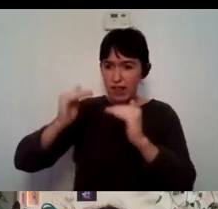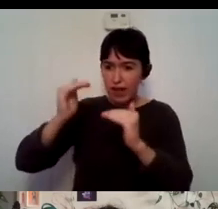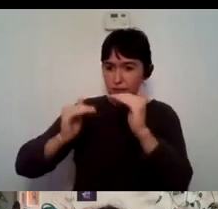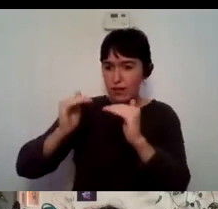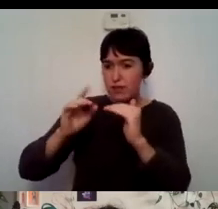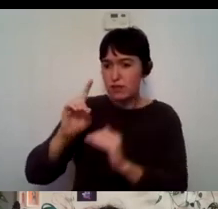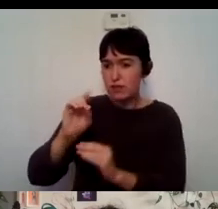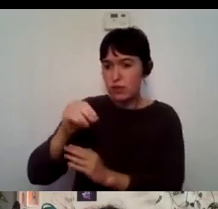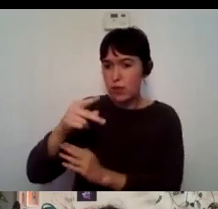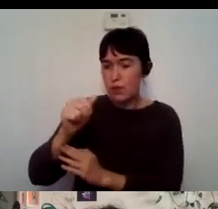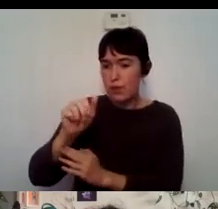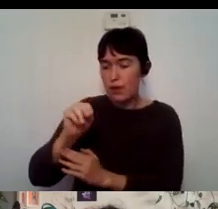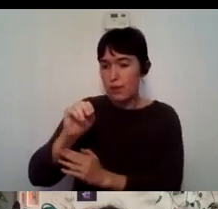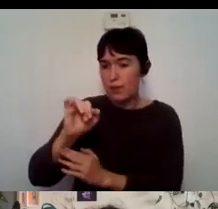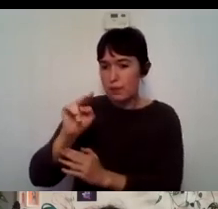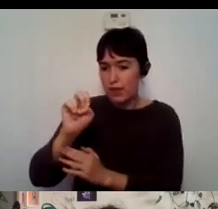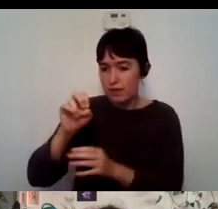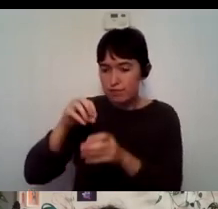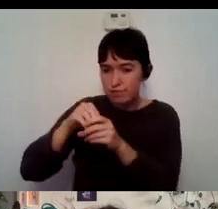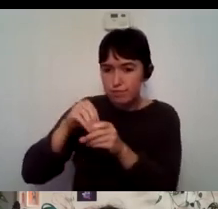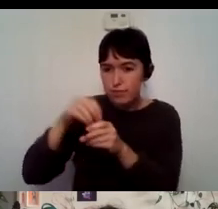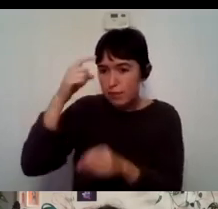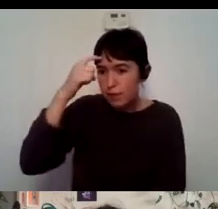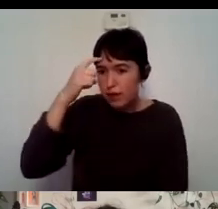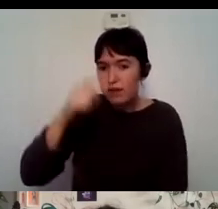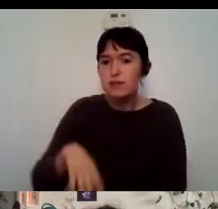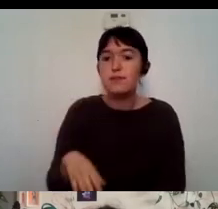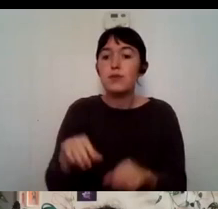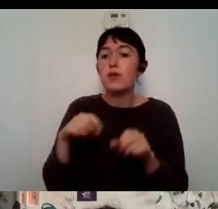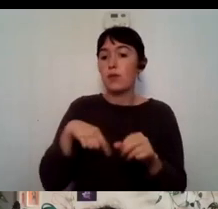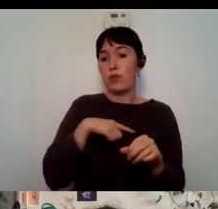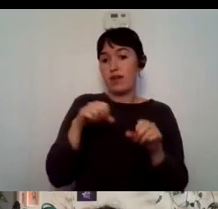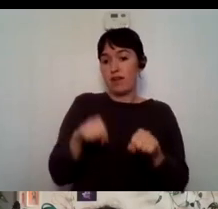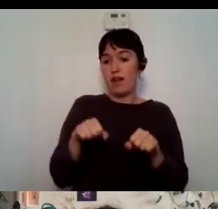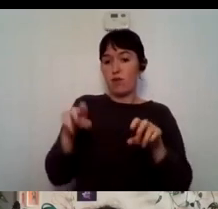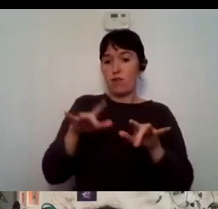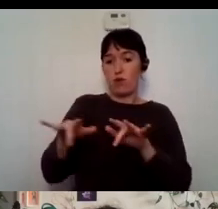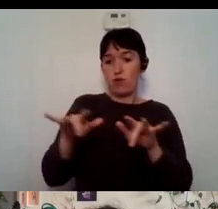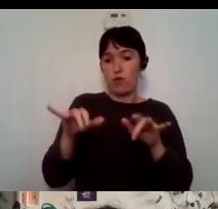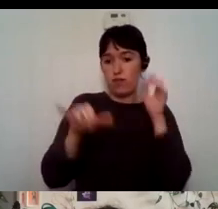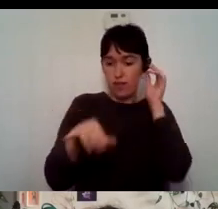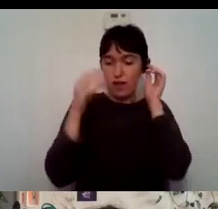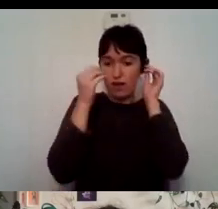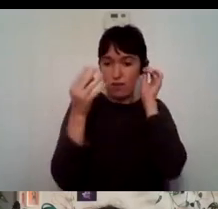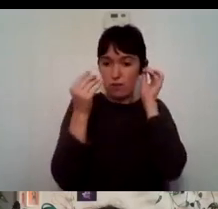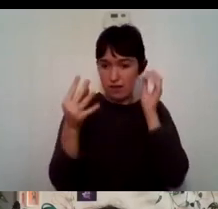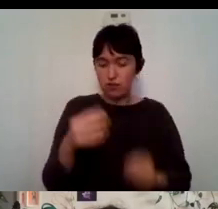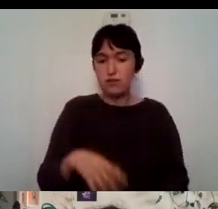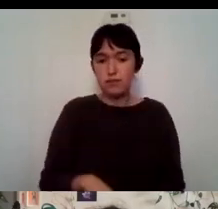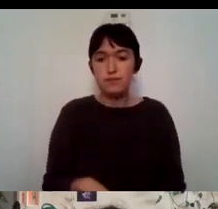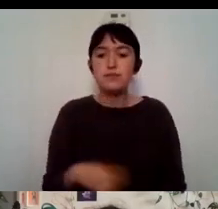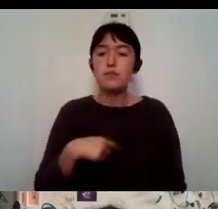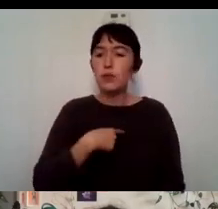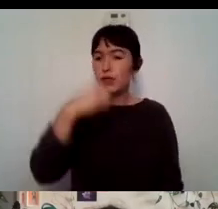can record what that brain area is doing by recording an electrode from the scalp. So we know whether we've won or